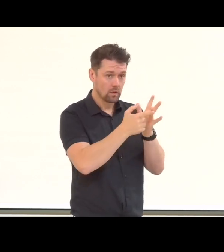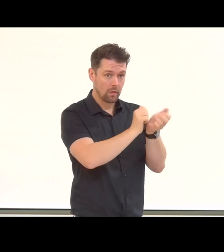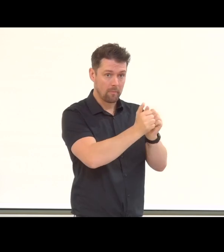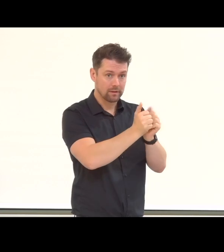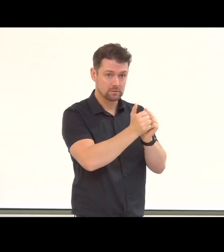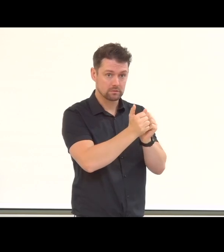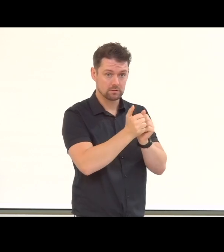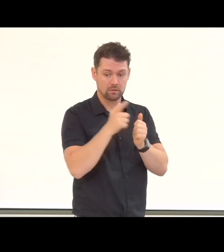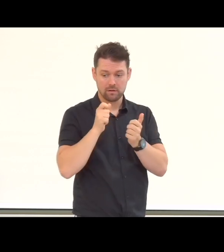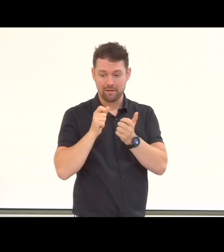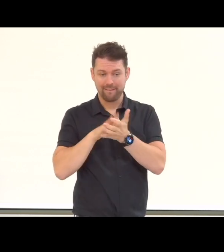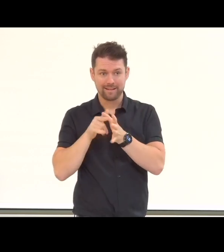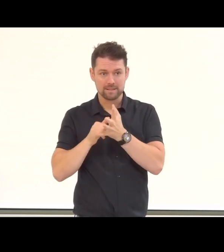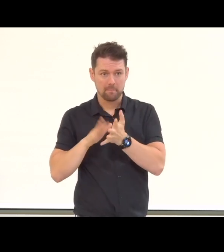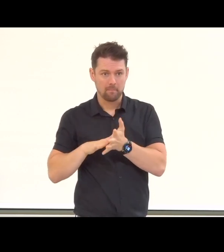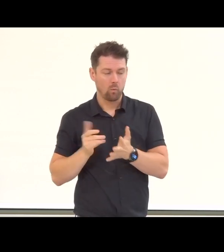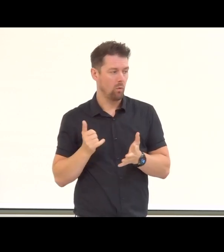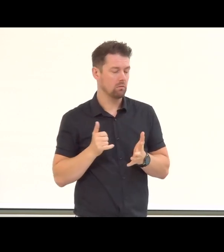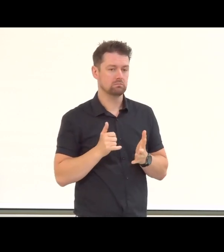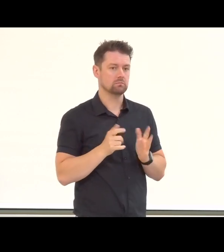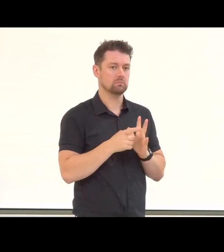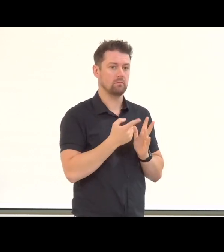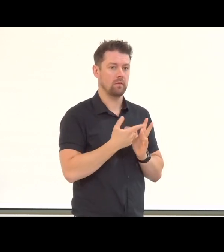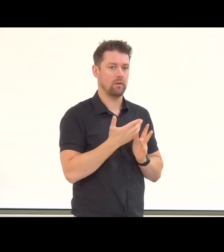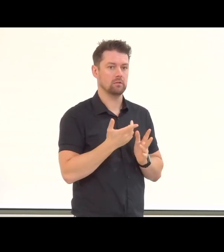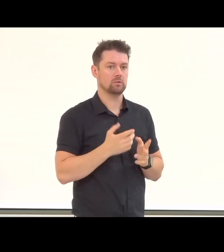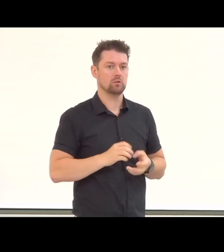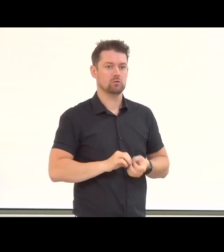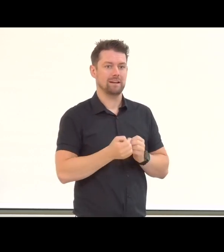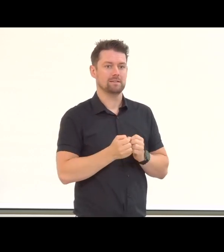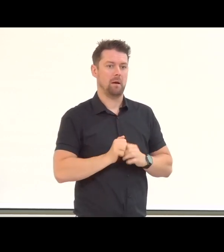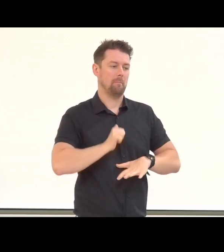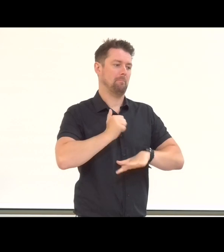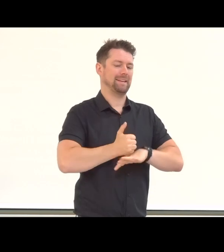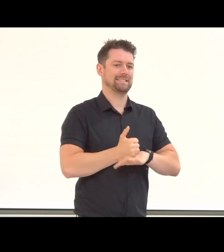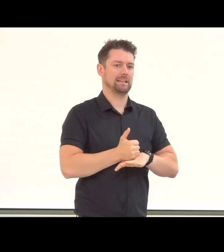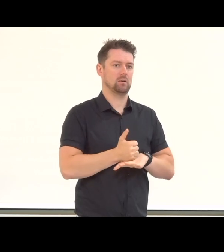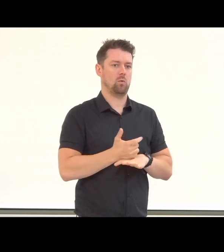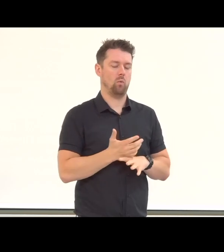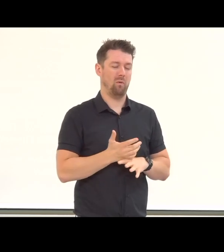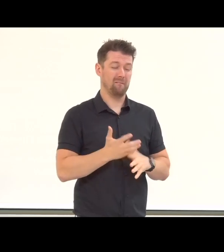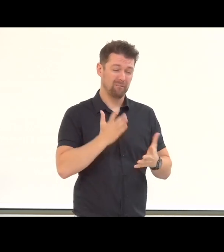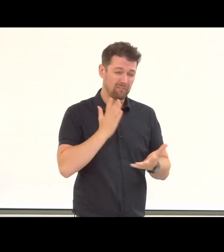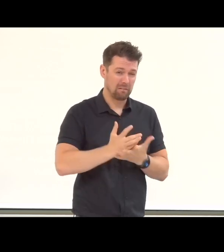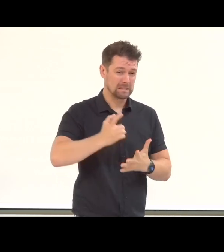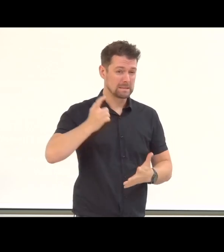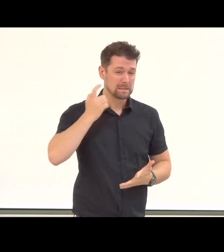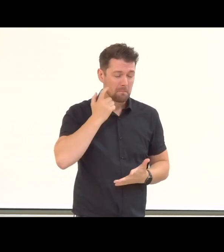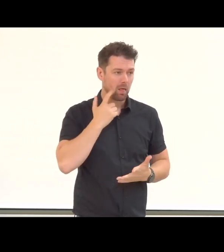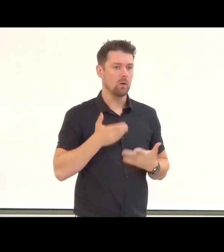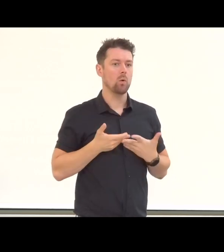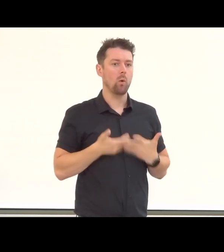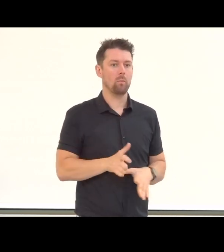on CHASM or outside, on developing even a basic or like ultra basic open